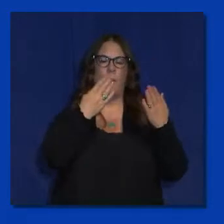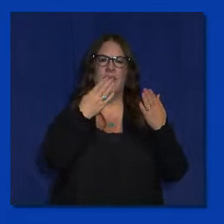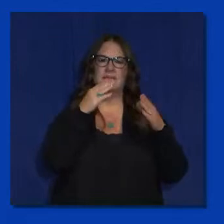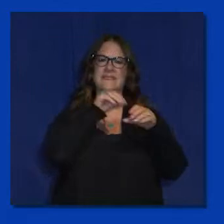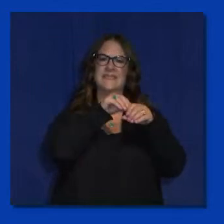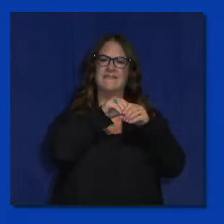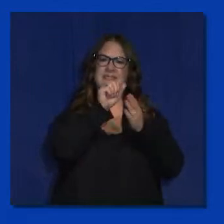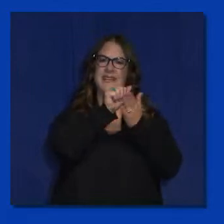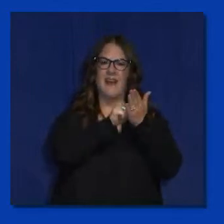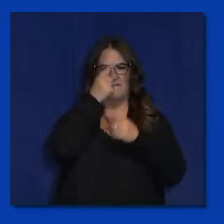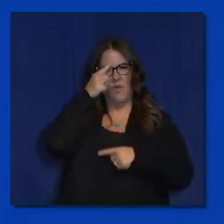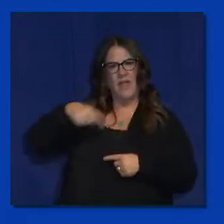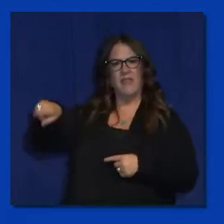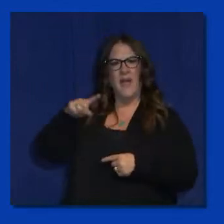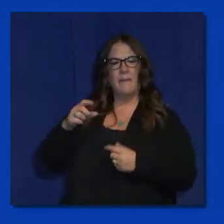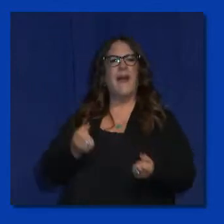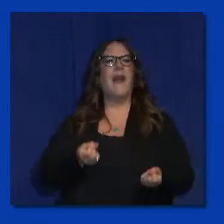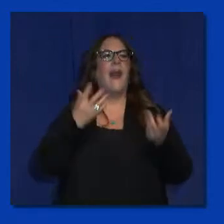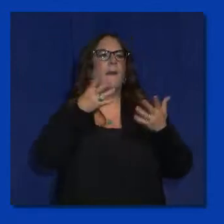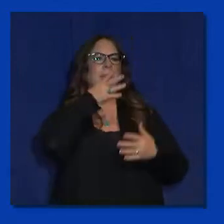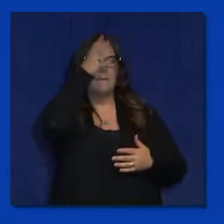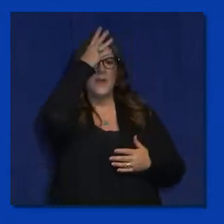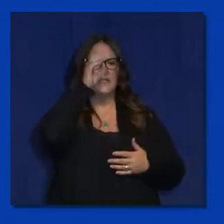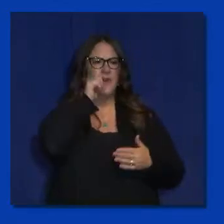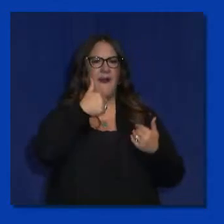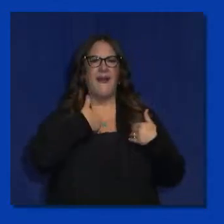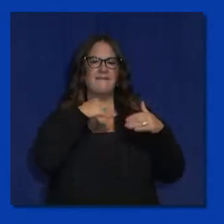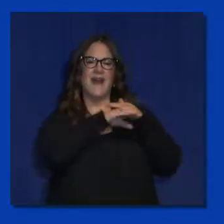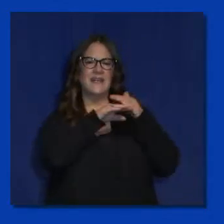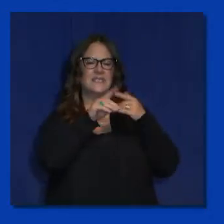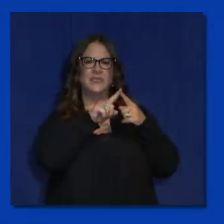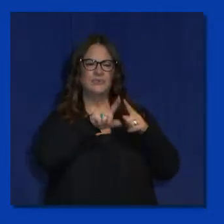What percentage of their parents don't have access to checking and savings accounts?